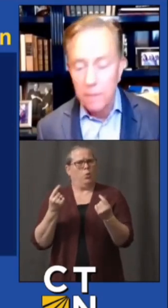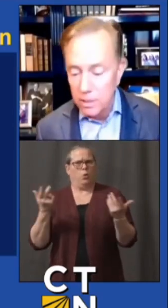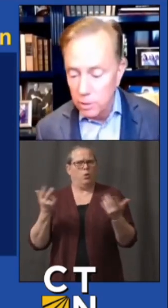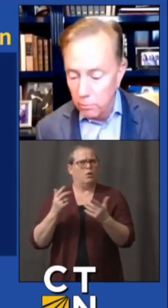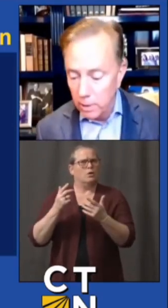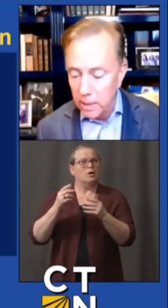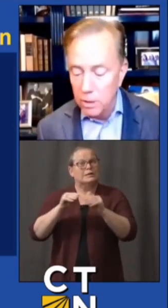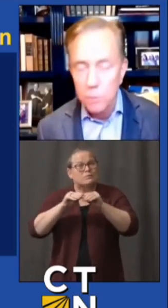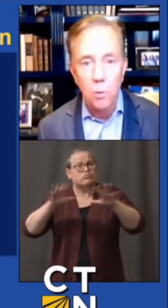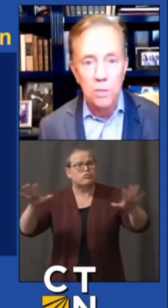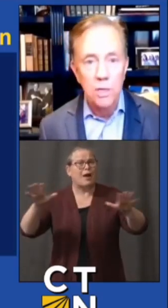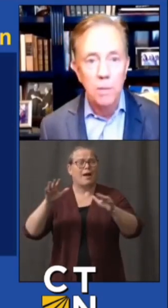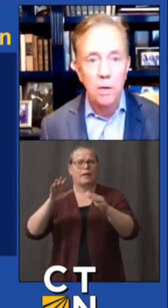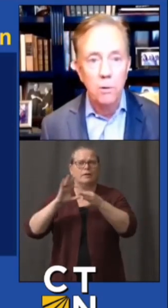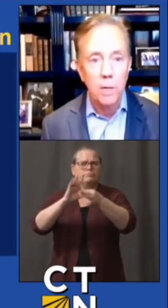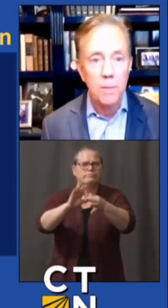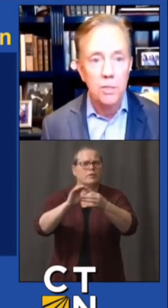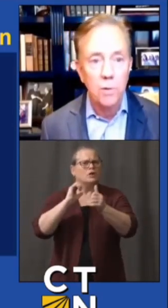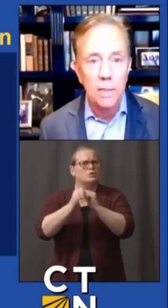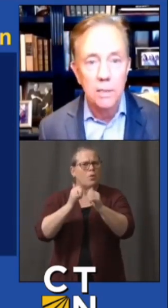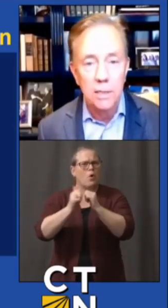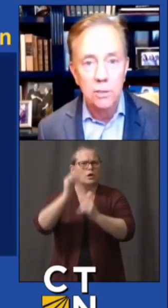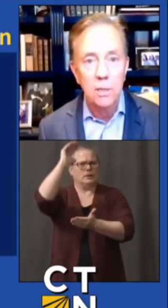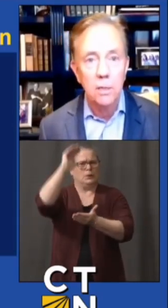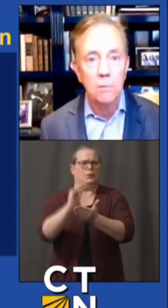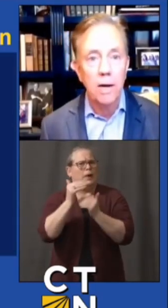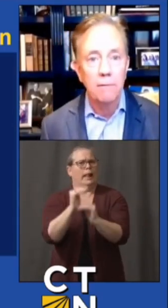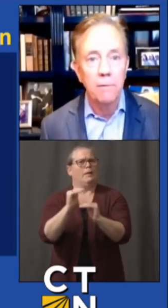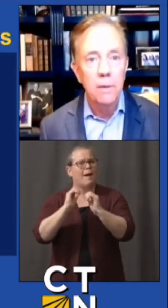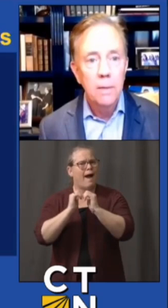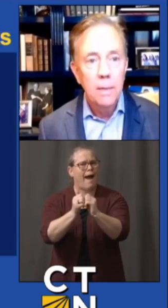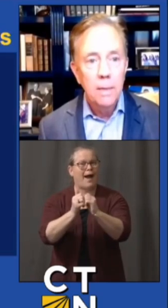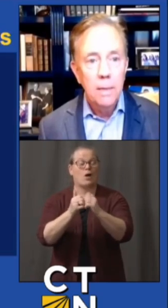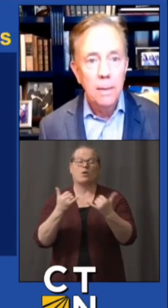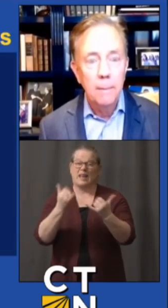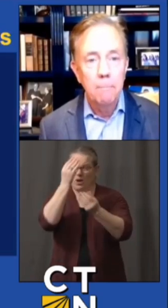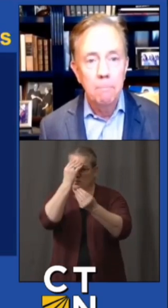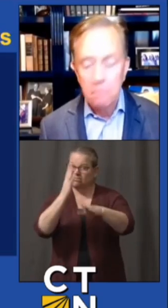spread as they related to sports team? Here we're going to be strict. Next graph.